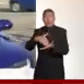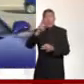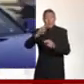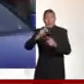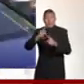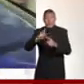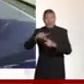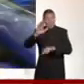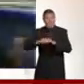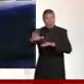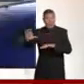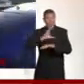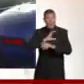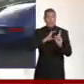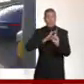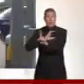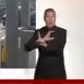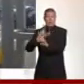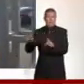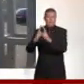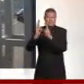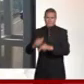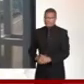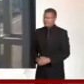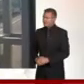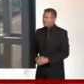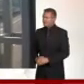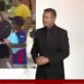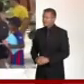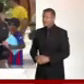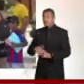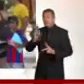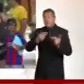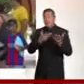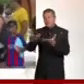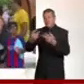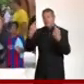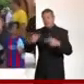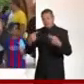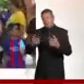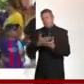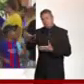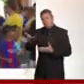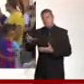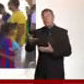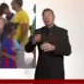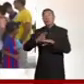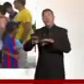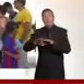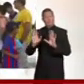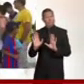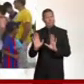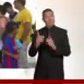in full before the Brazilian international can join them. It's understood the player's been given permission by Barcelona not to train and to sort